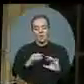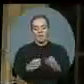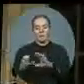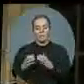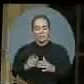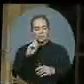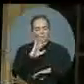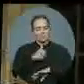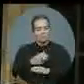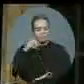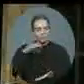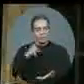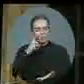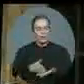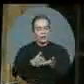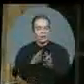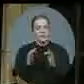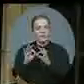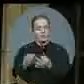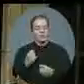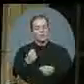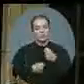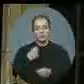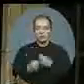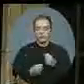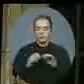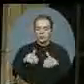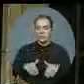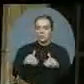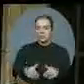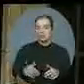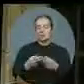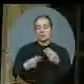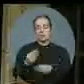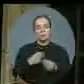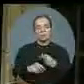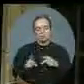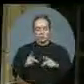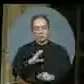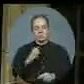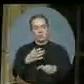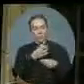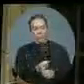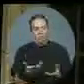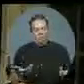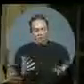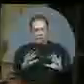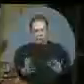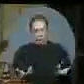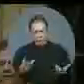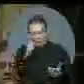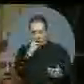economic circumstances we're in. Mr. Speaker, how can Canadians have any confidence in this Conservative government?